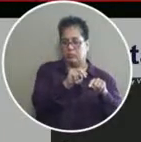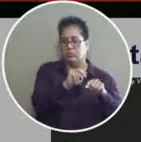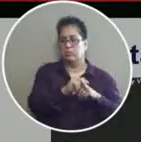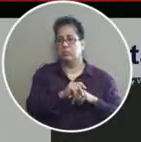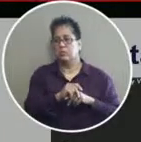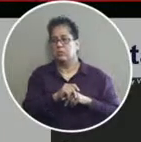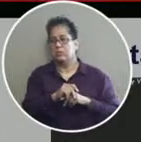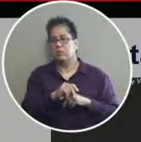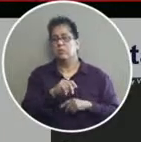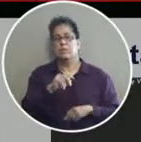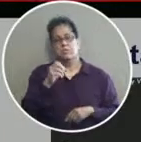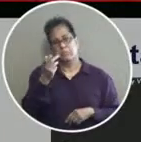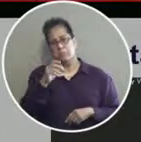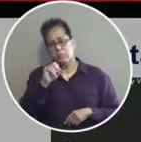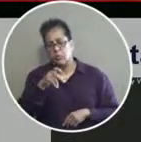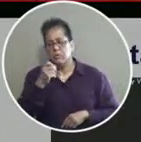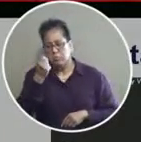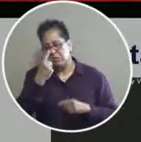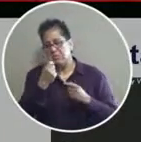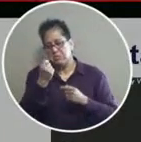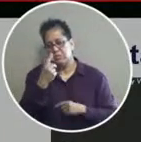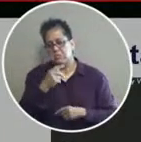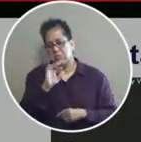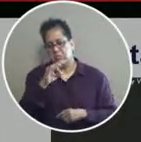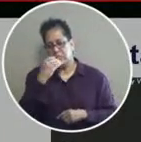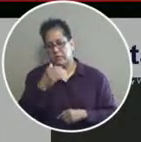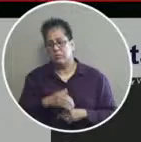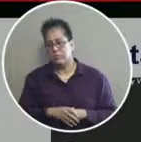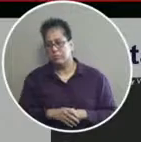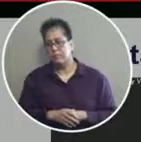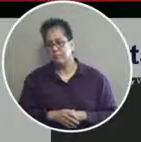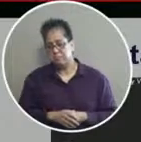gathering this weekly. Okay, that makes sense. Thank you very much. Thank you.